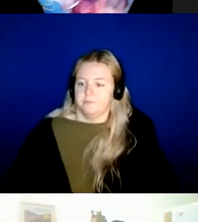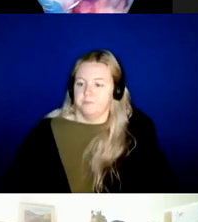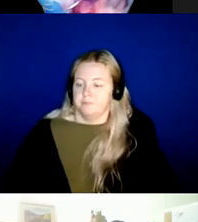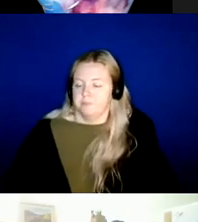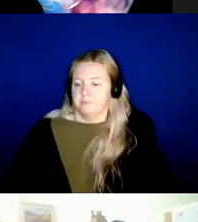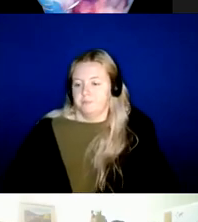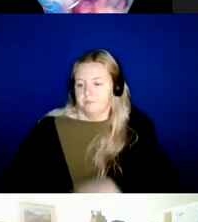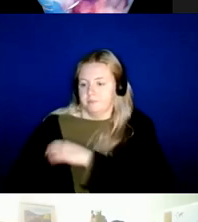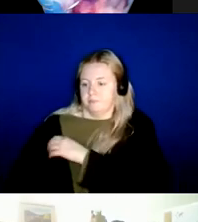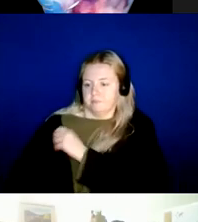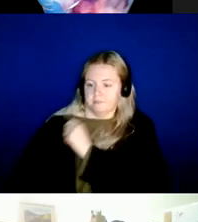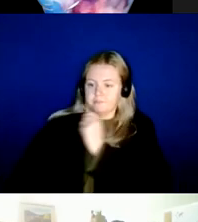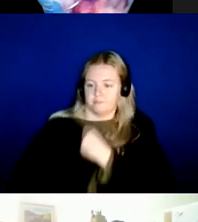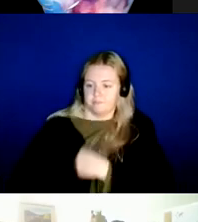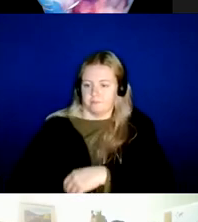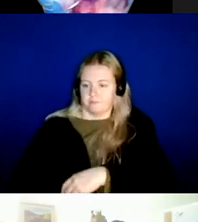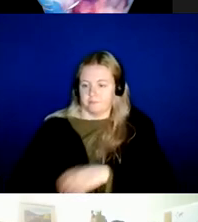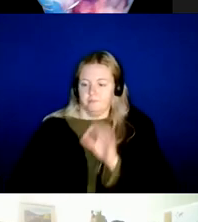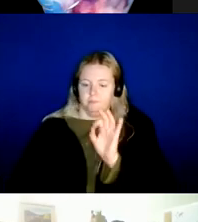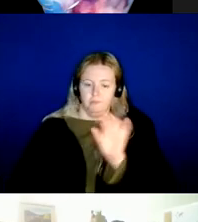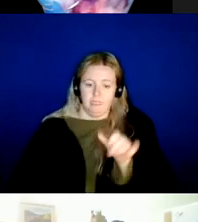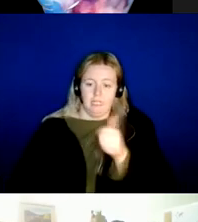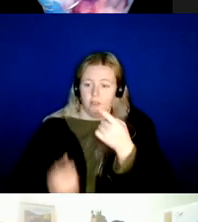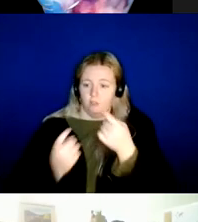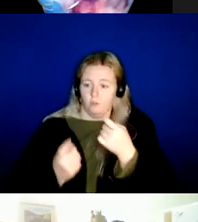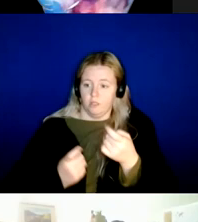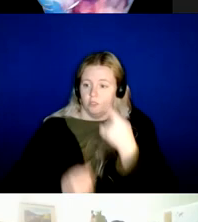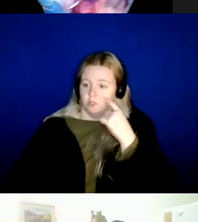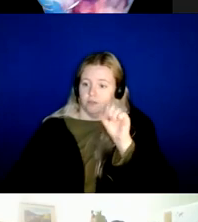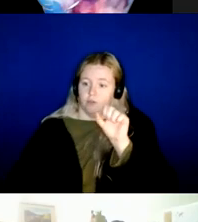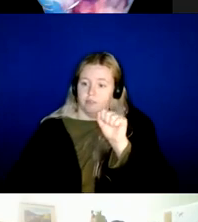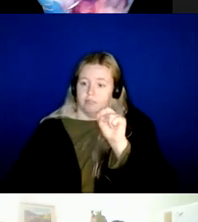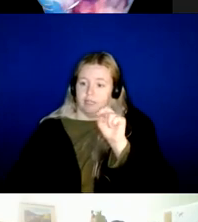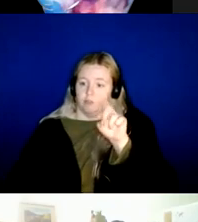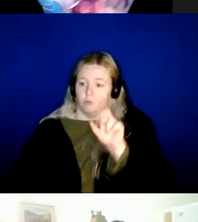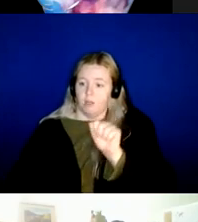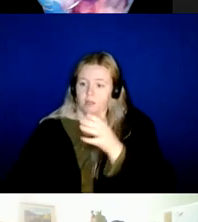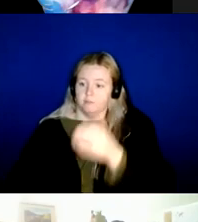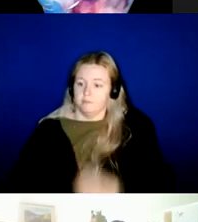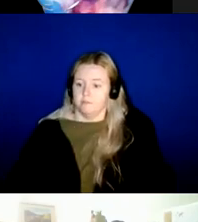Yeah, for sure. Perfect. Do we have any questions for Sandra?